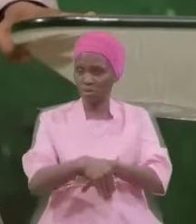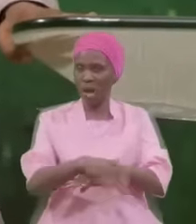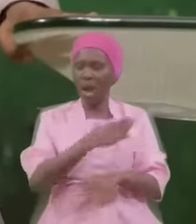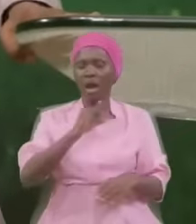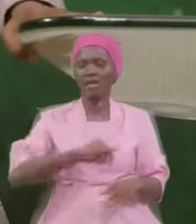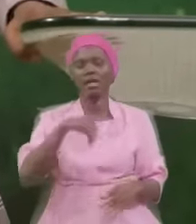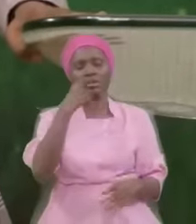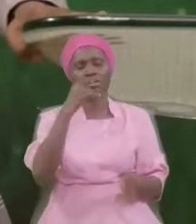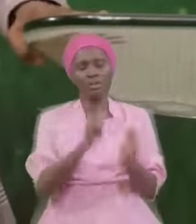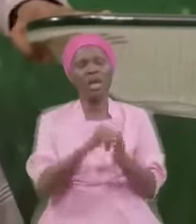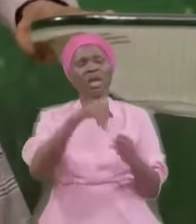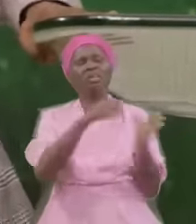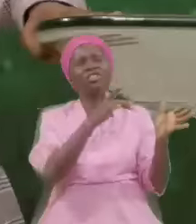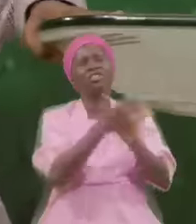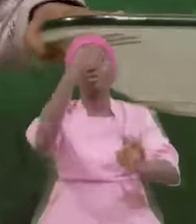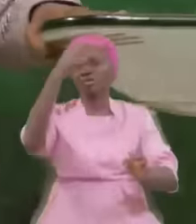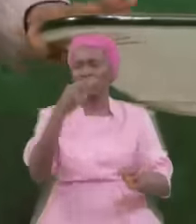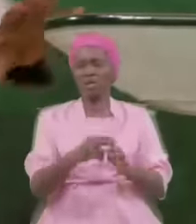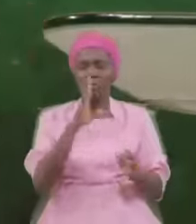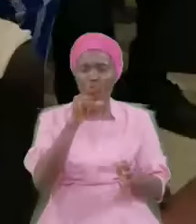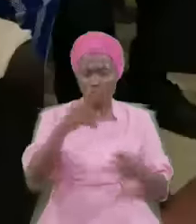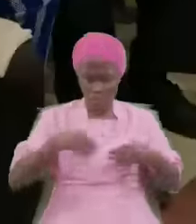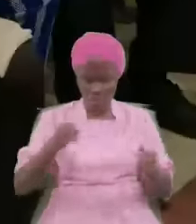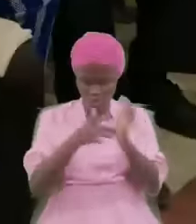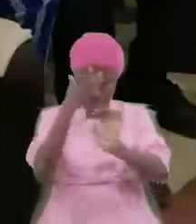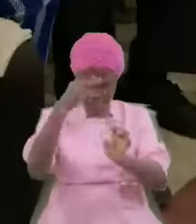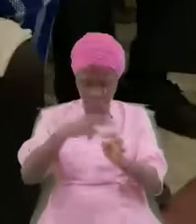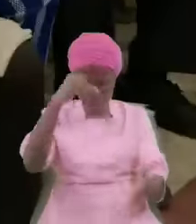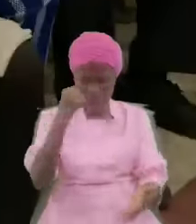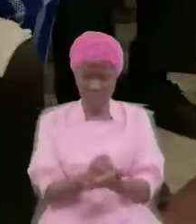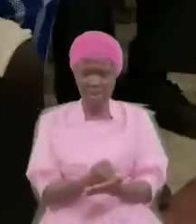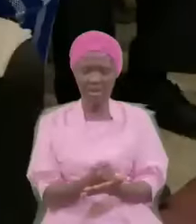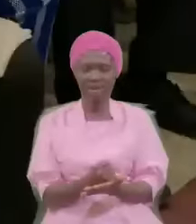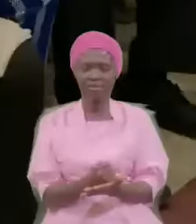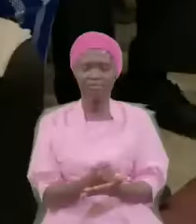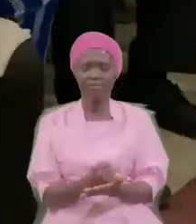in Jesus' name, be healed.